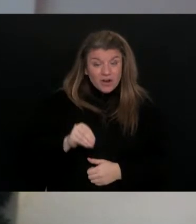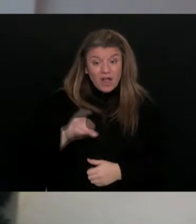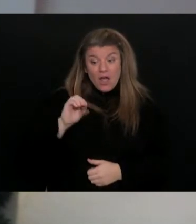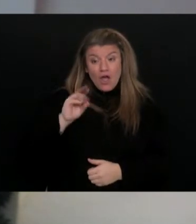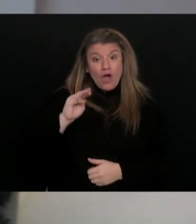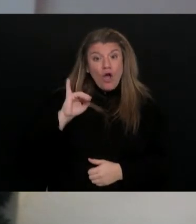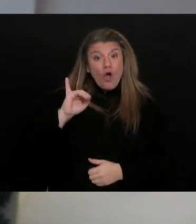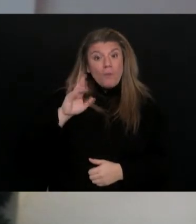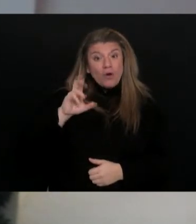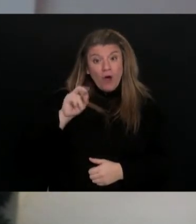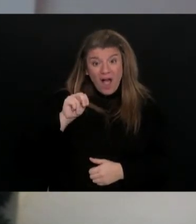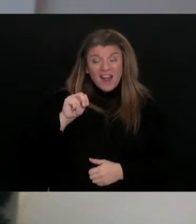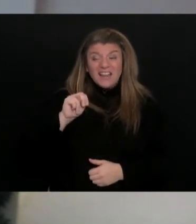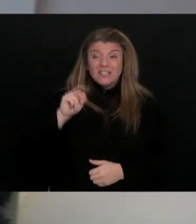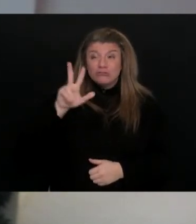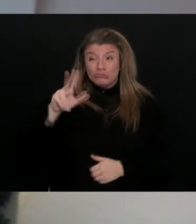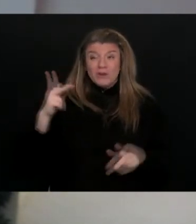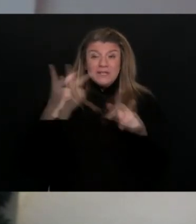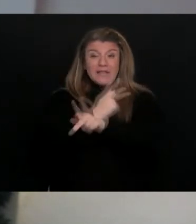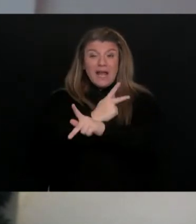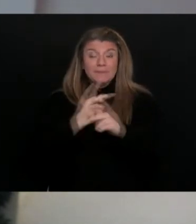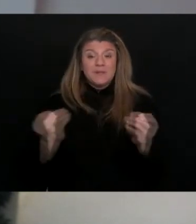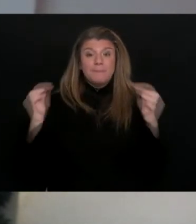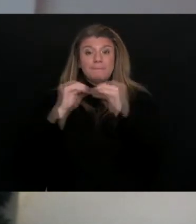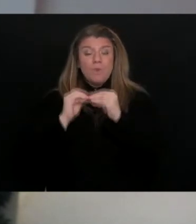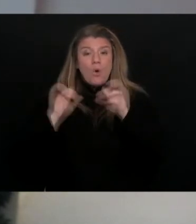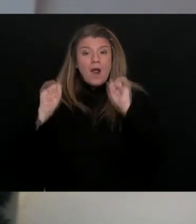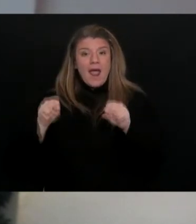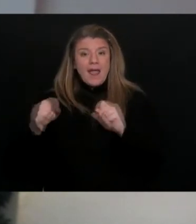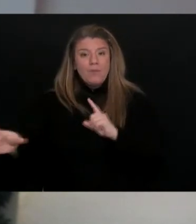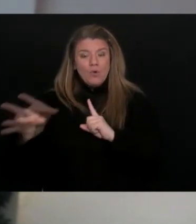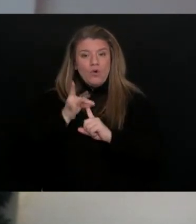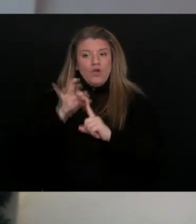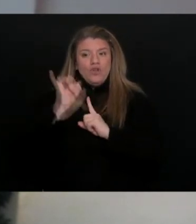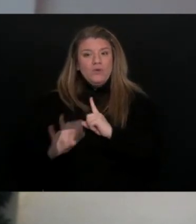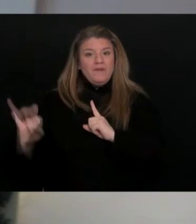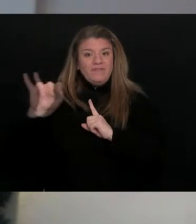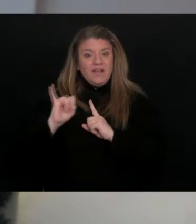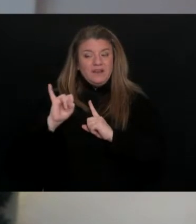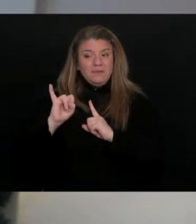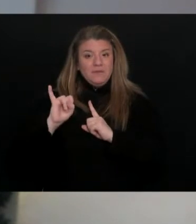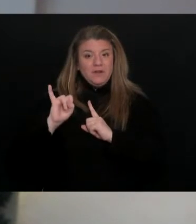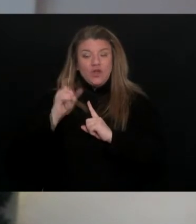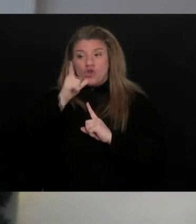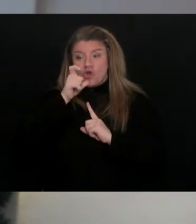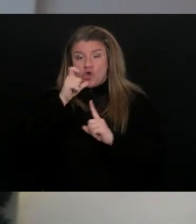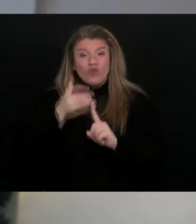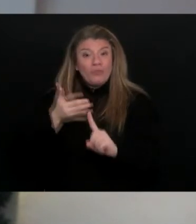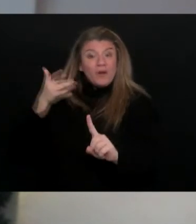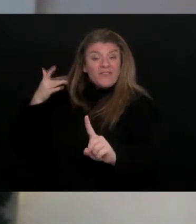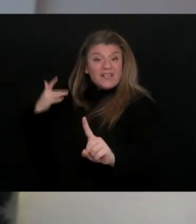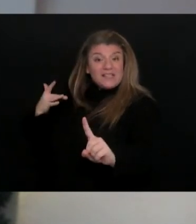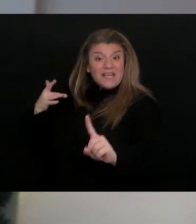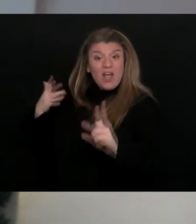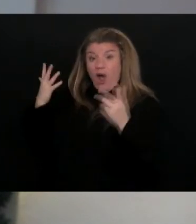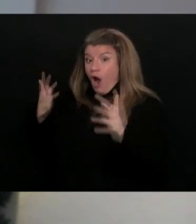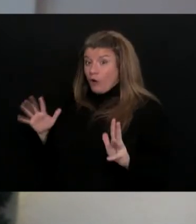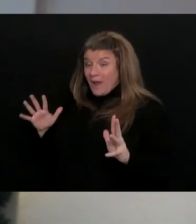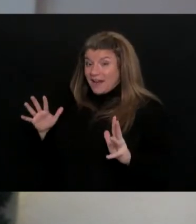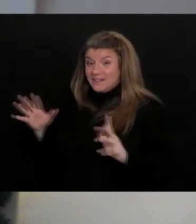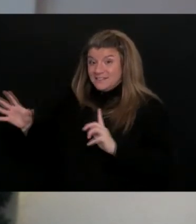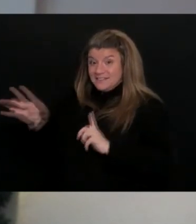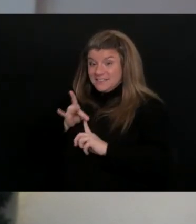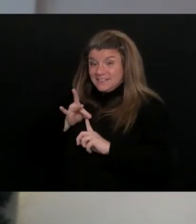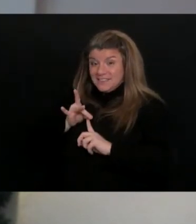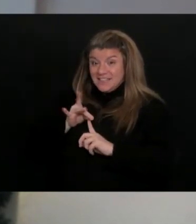is about 3 times more able to infect people that have previously been infected with COVID-19 than the Delta